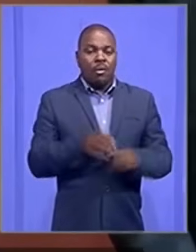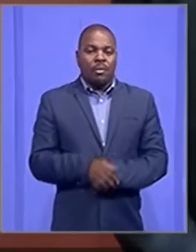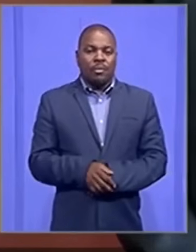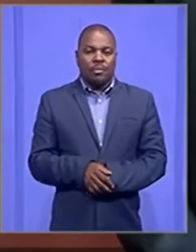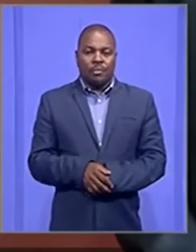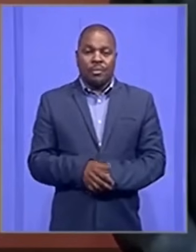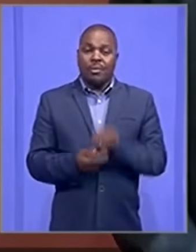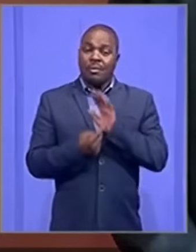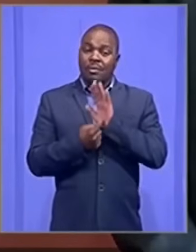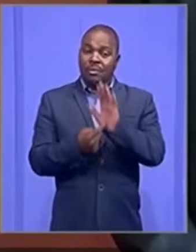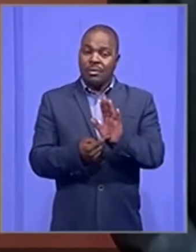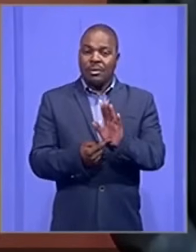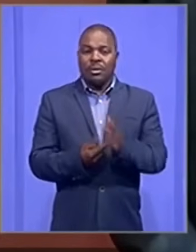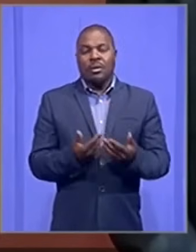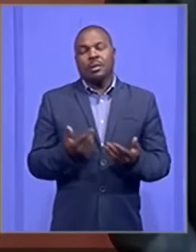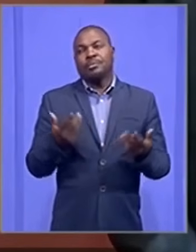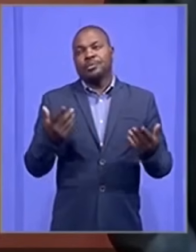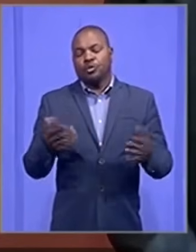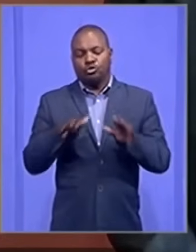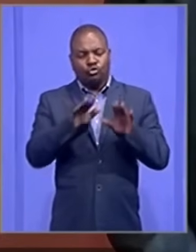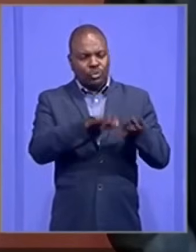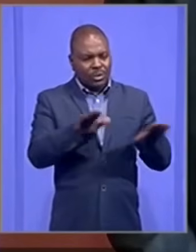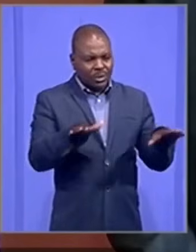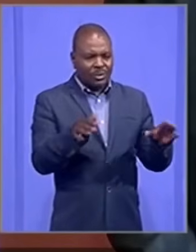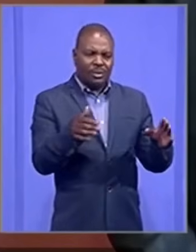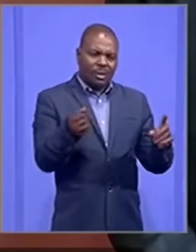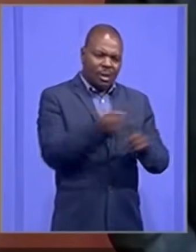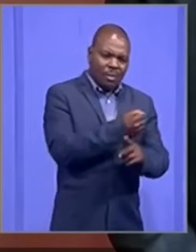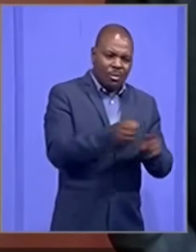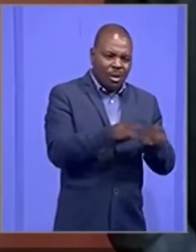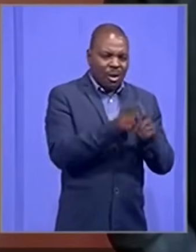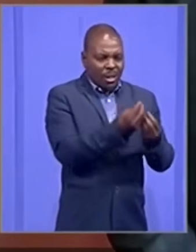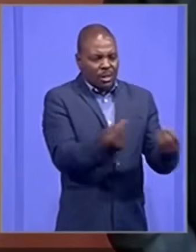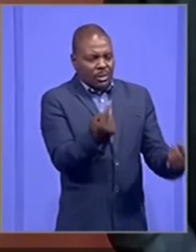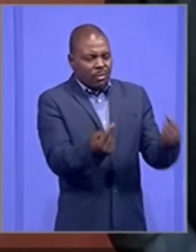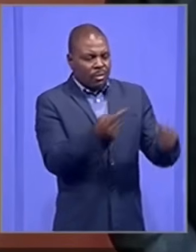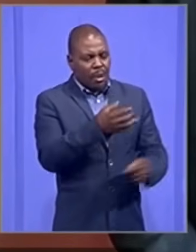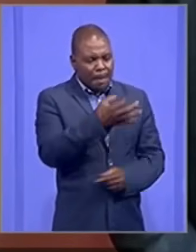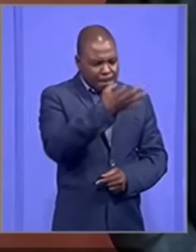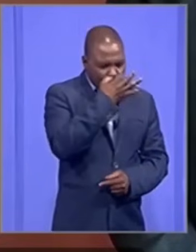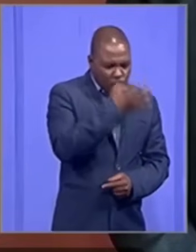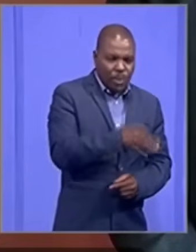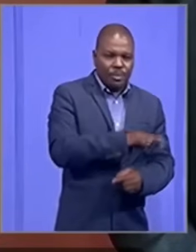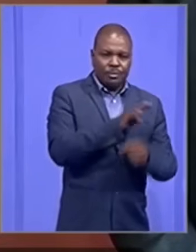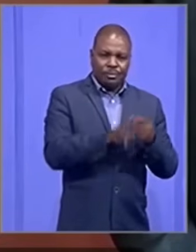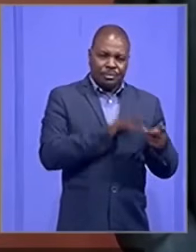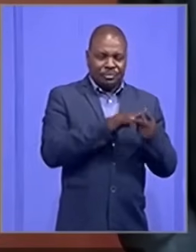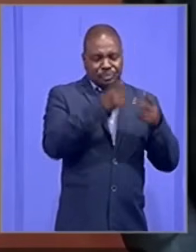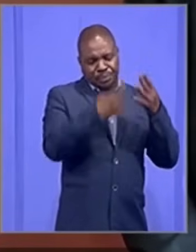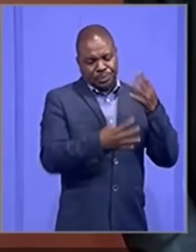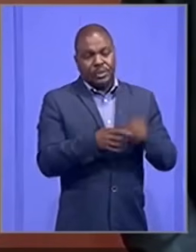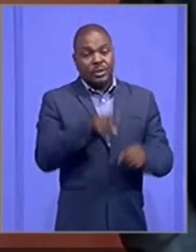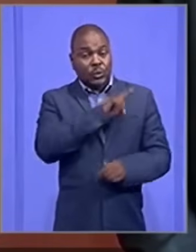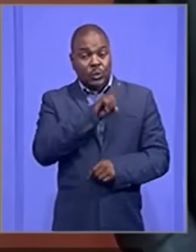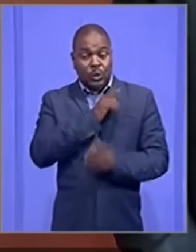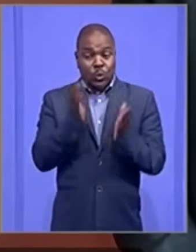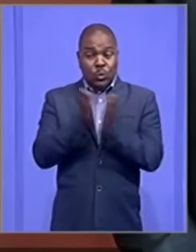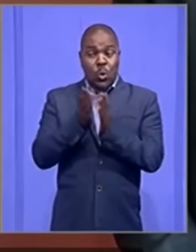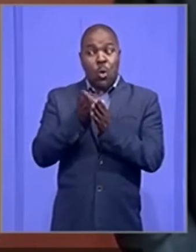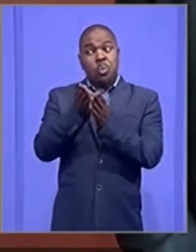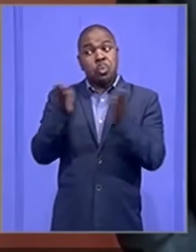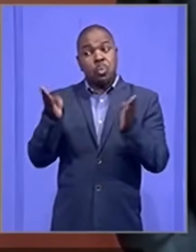go tlhokofatswa ga bana amongst bana, re bitsa bullying le tse tshwanang le tseo. That's why mo dikolong go